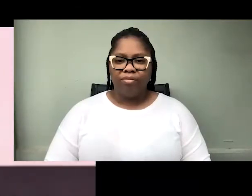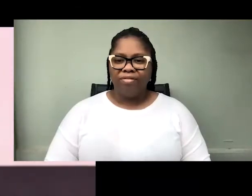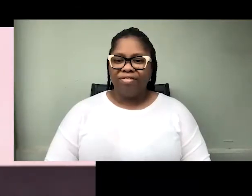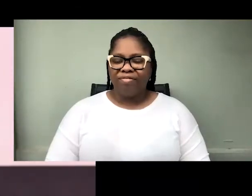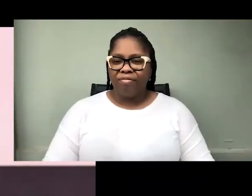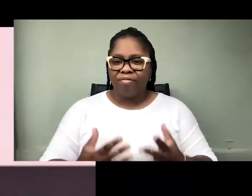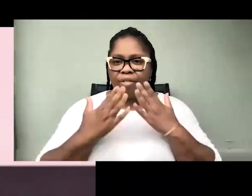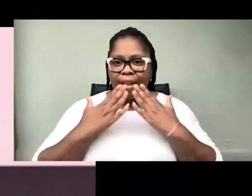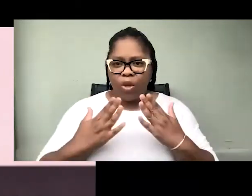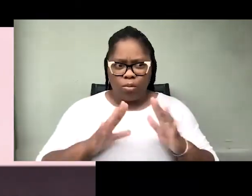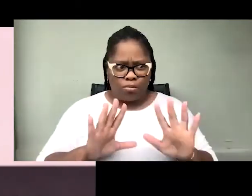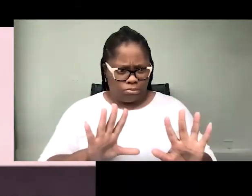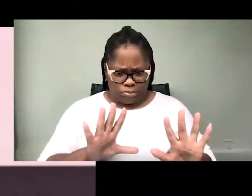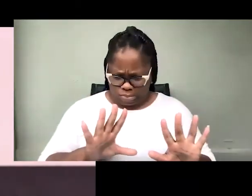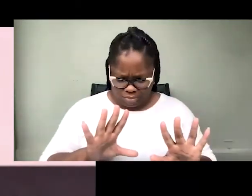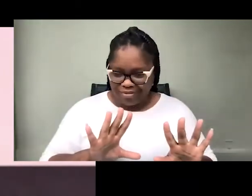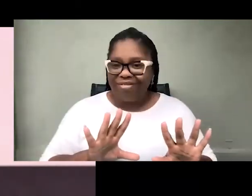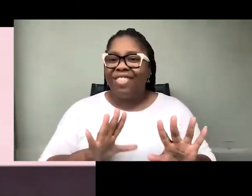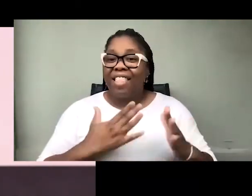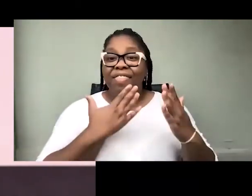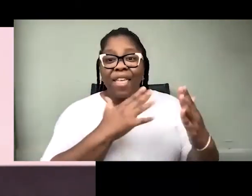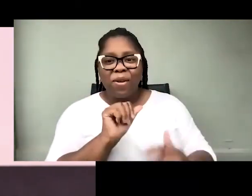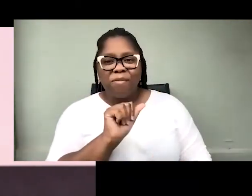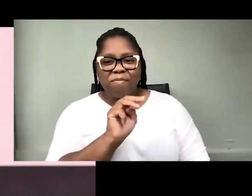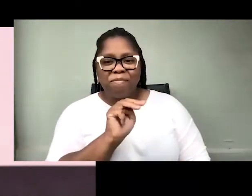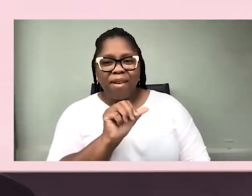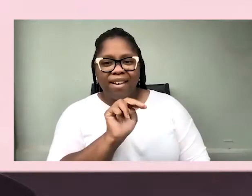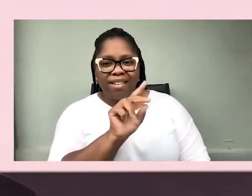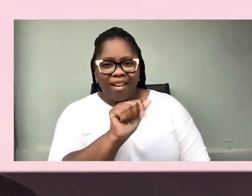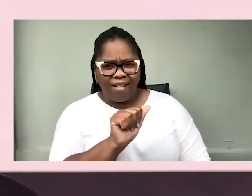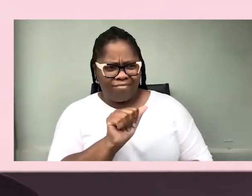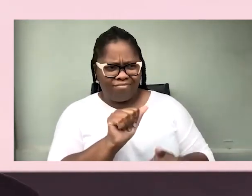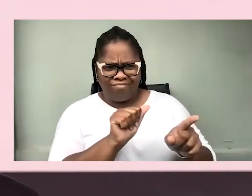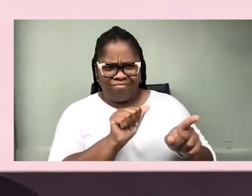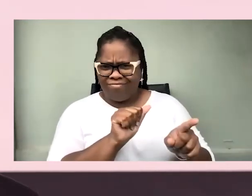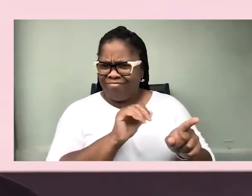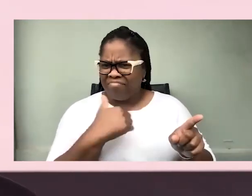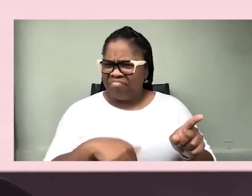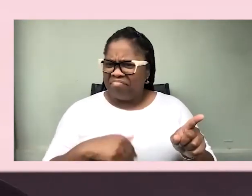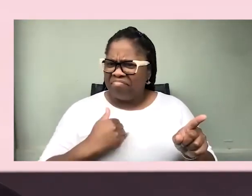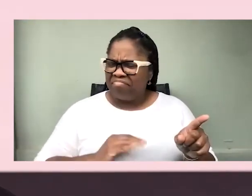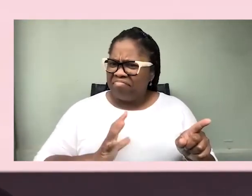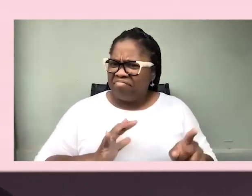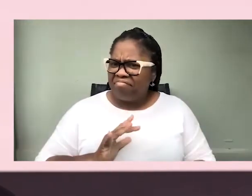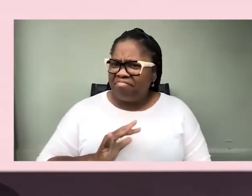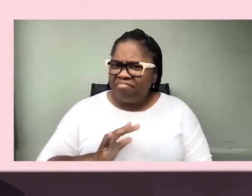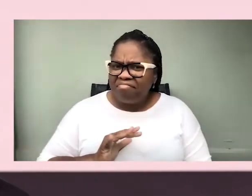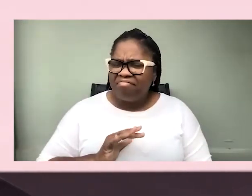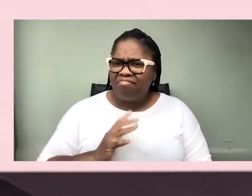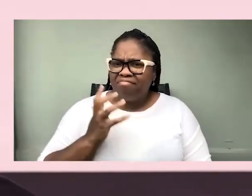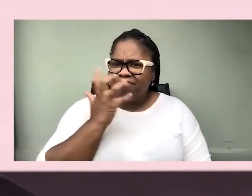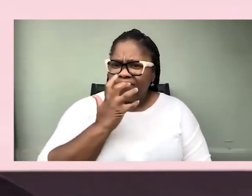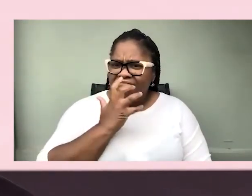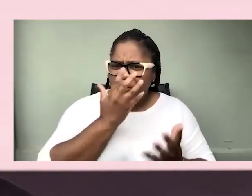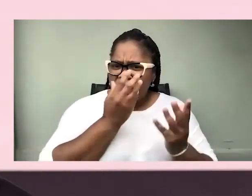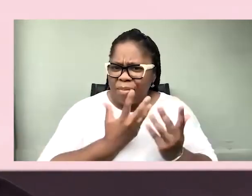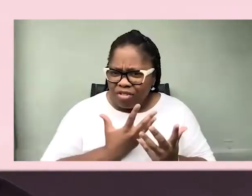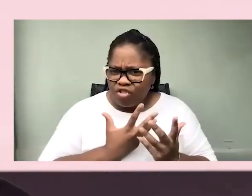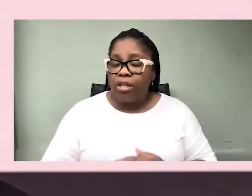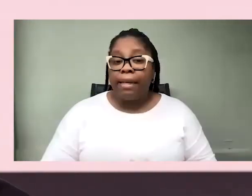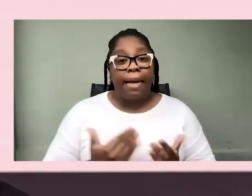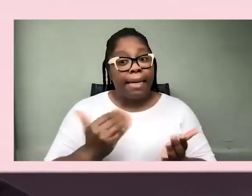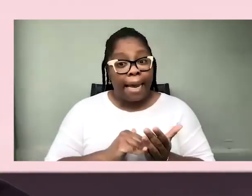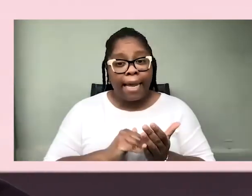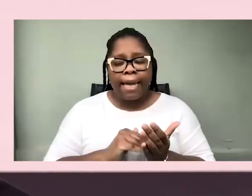Thank you. Oops, there we go. Thank you, Amanda, for those just incredible information. Again,